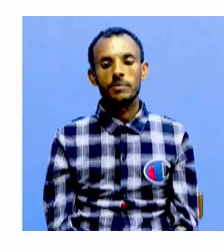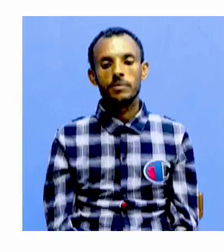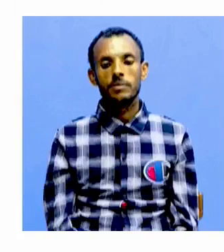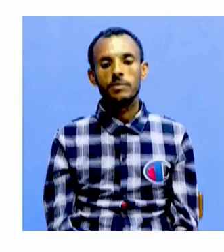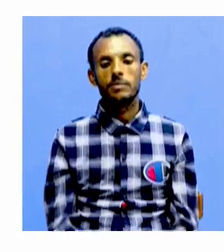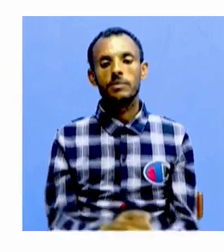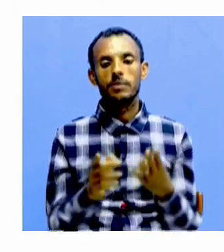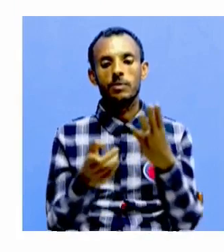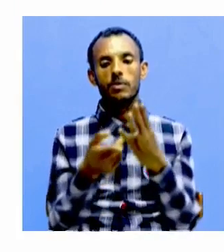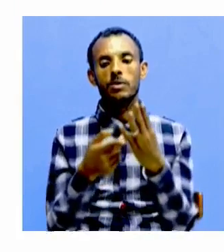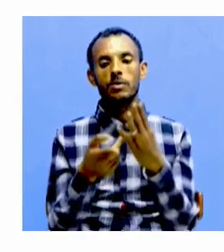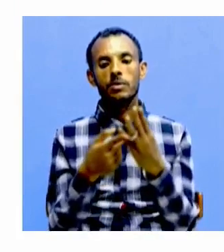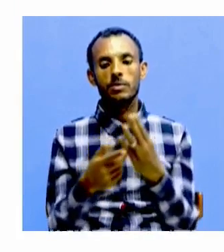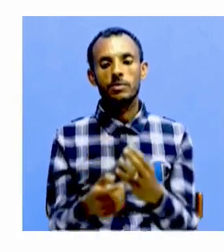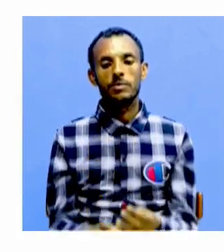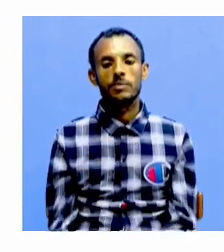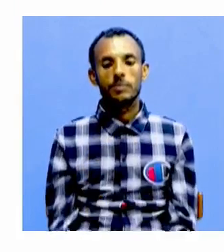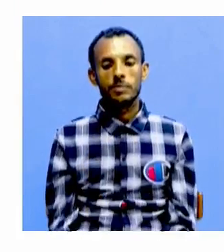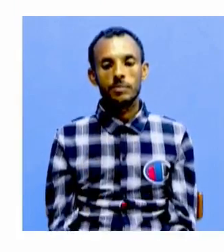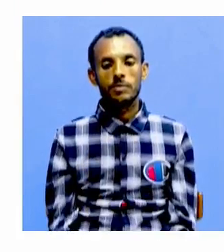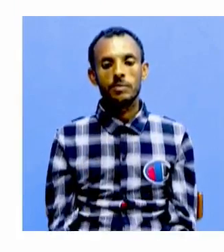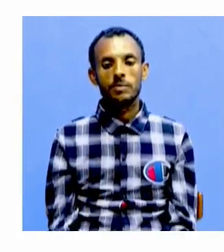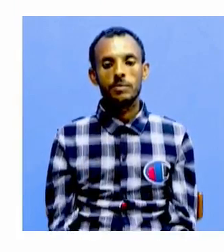The fourth one,